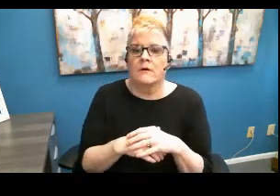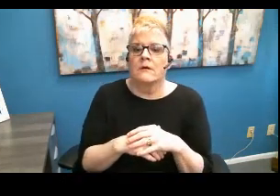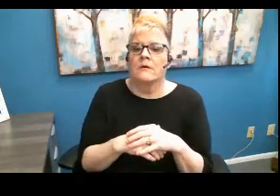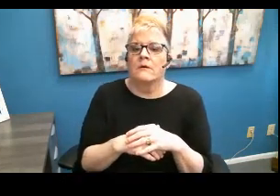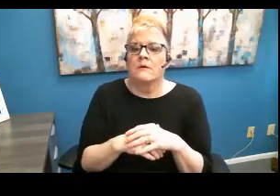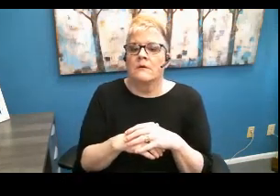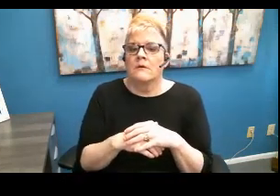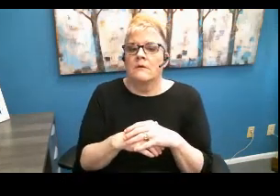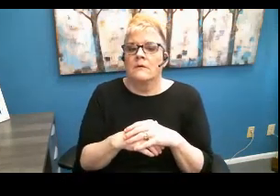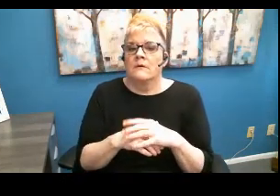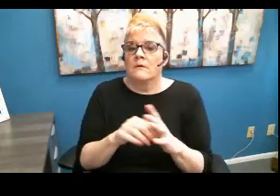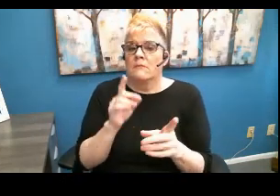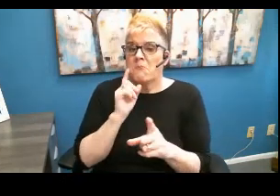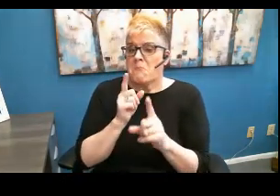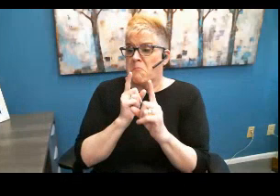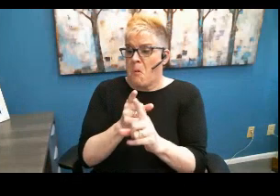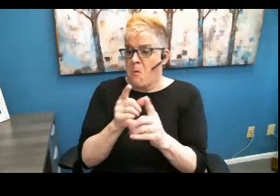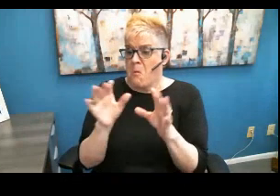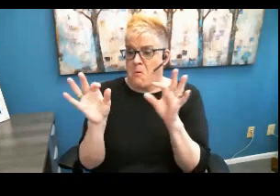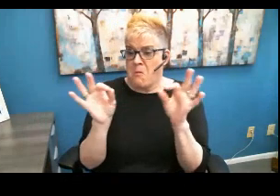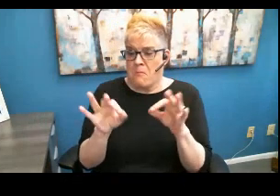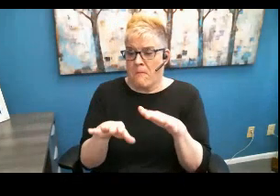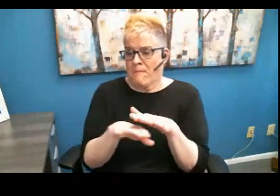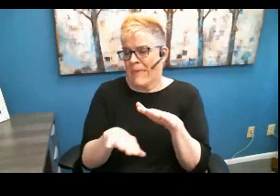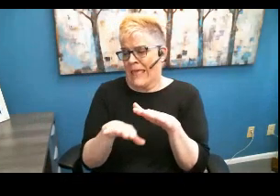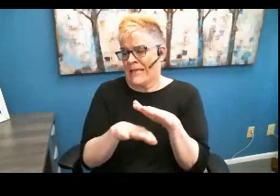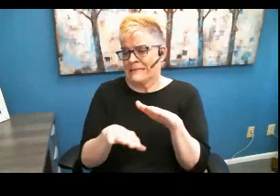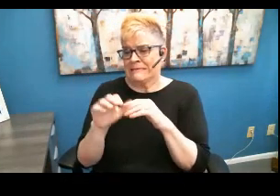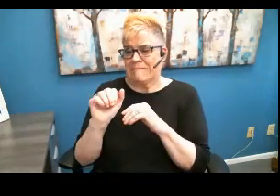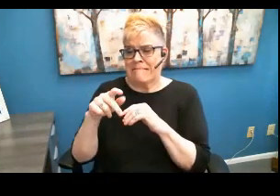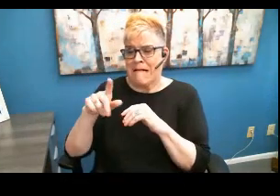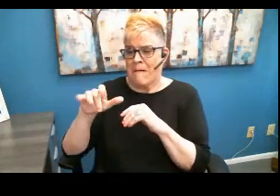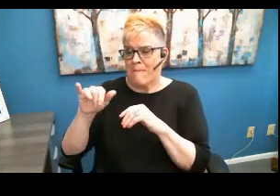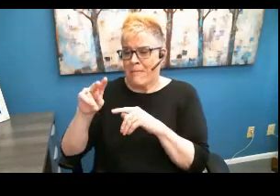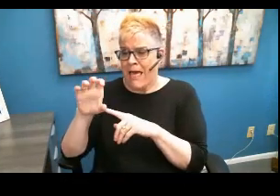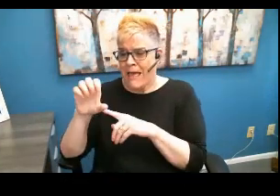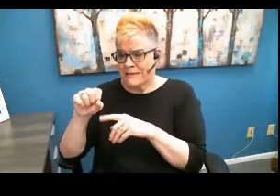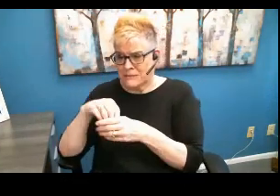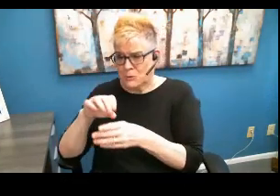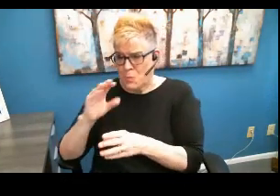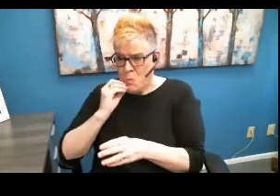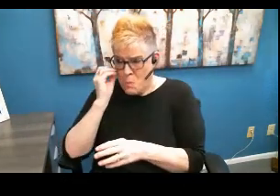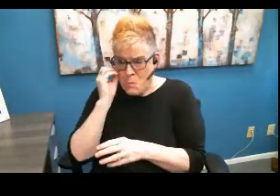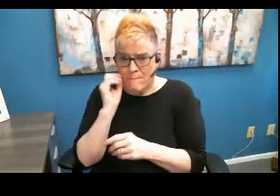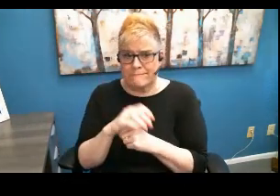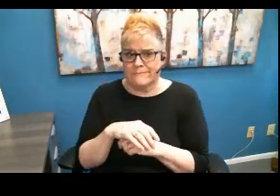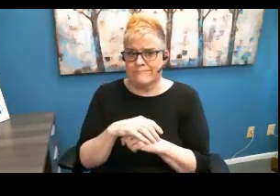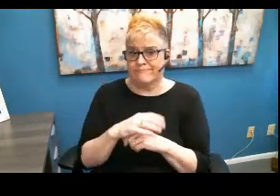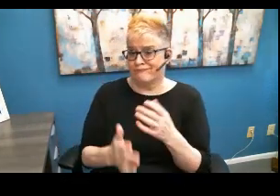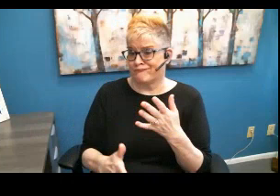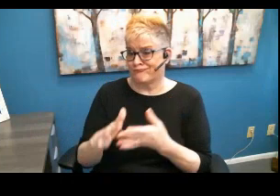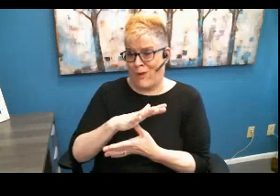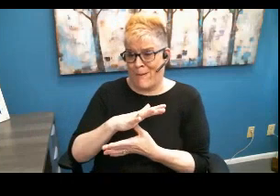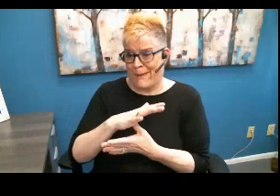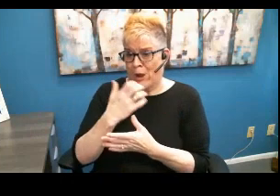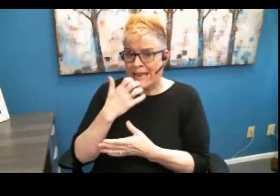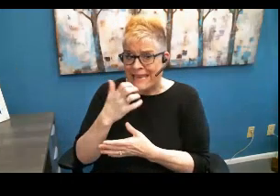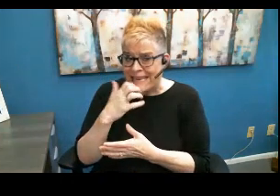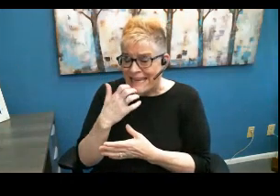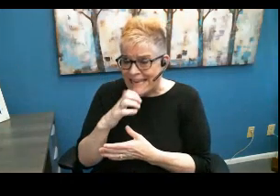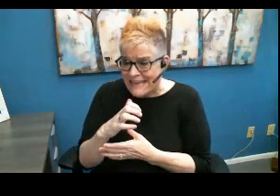to kind of go over the basic appliances that are in a home. So the primary, it's heating. So